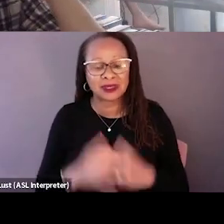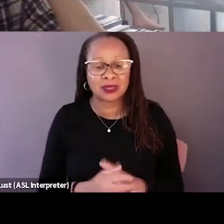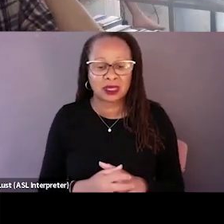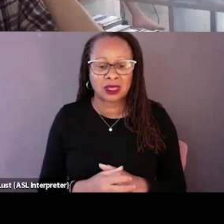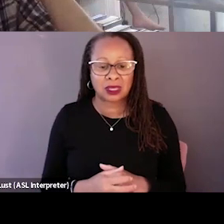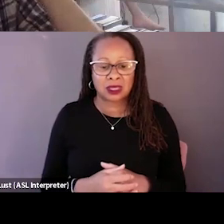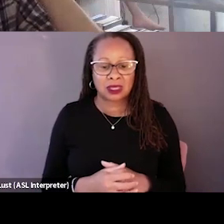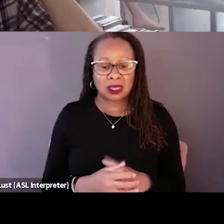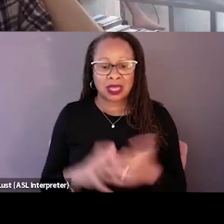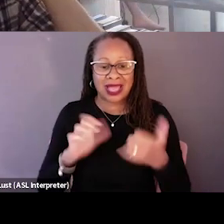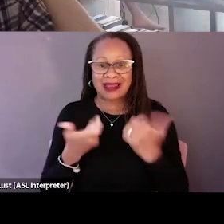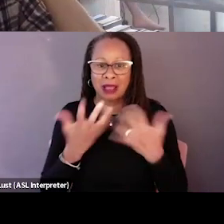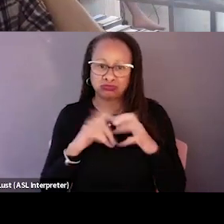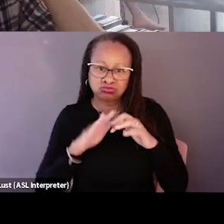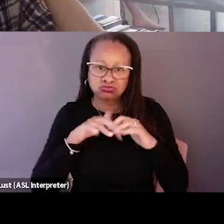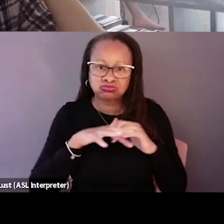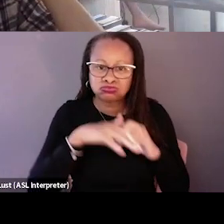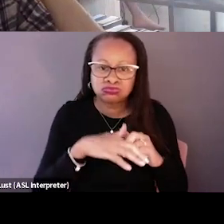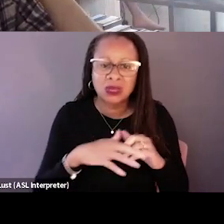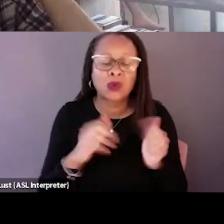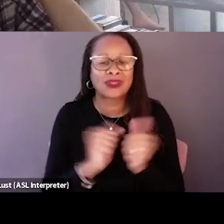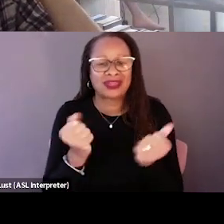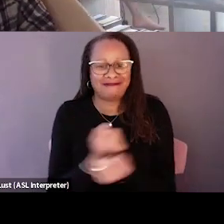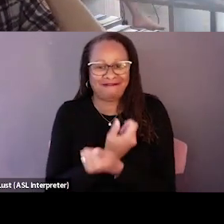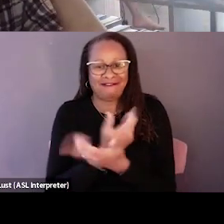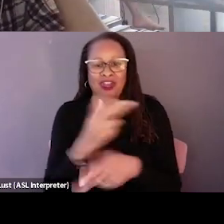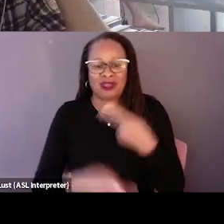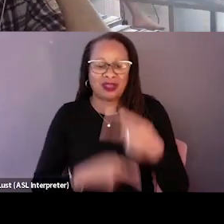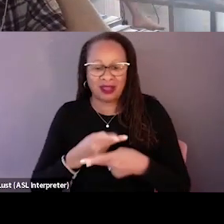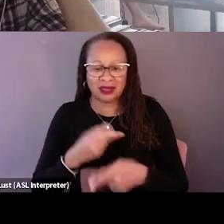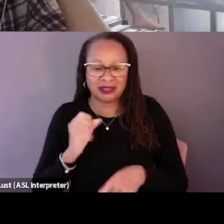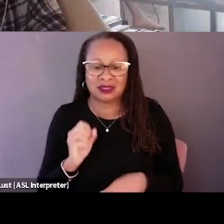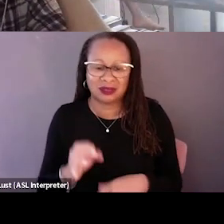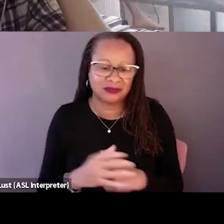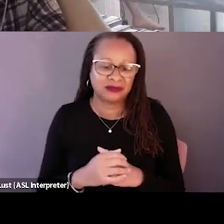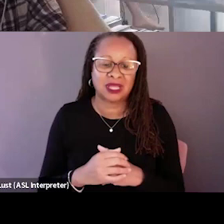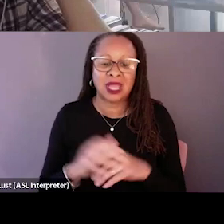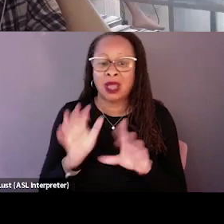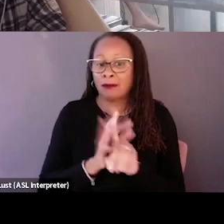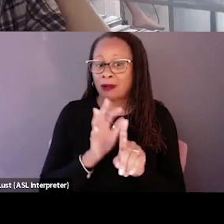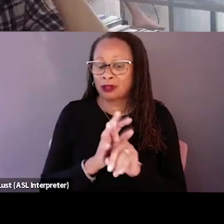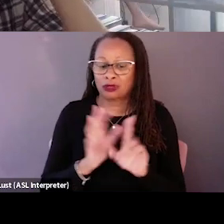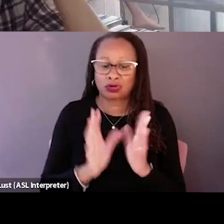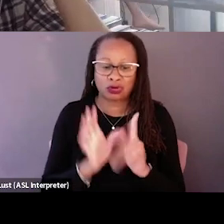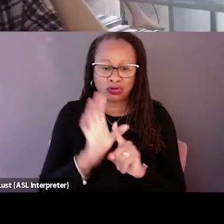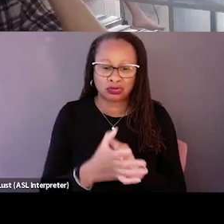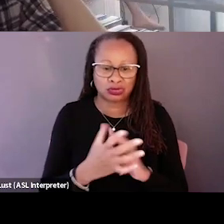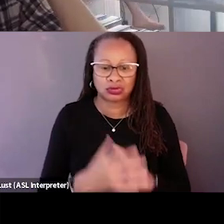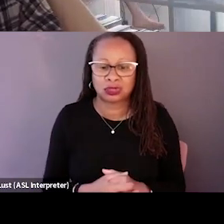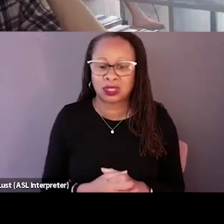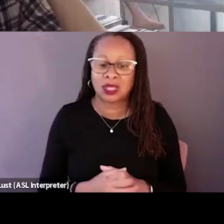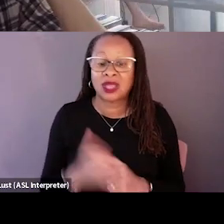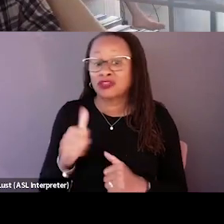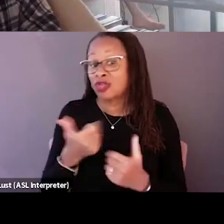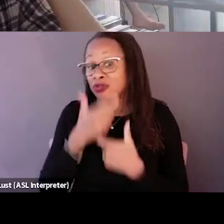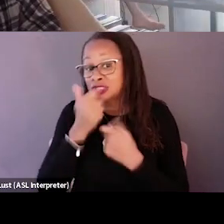how entwined they are with every form of popular culture. The interesting thing is